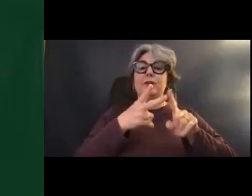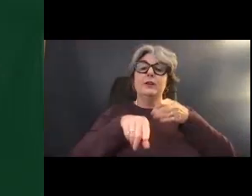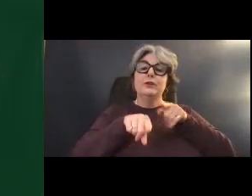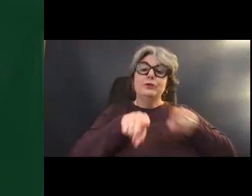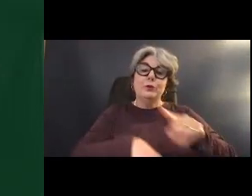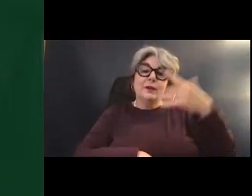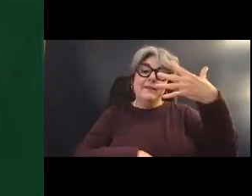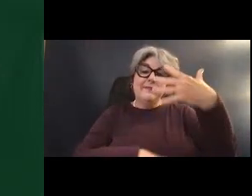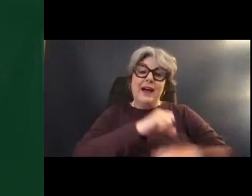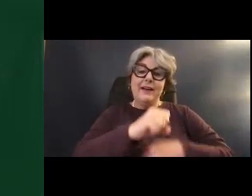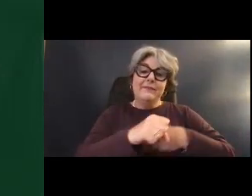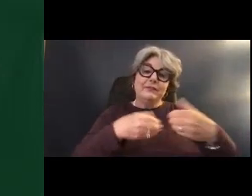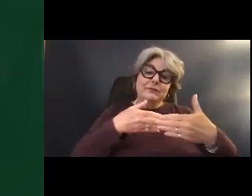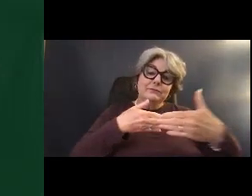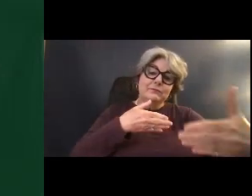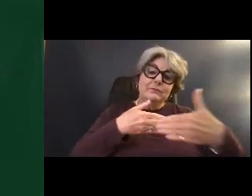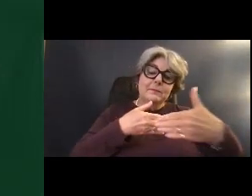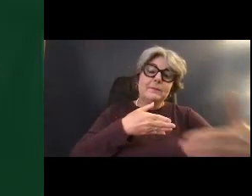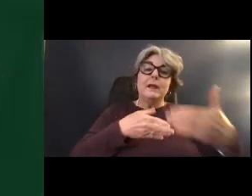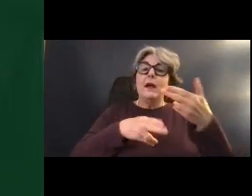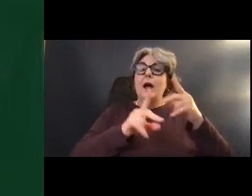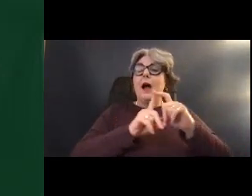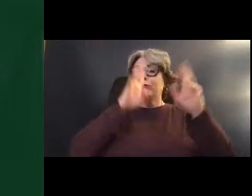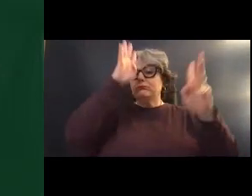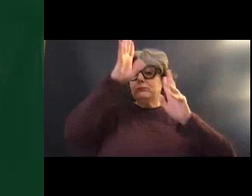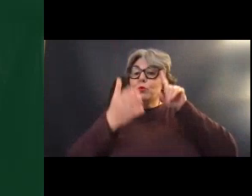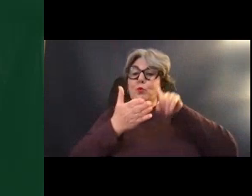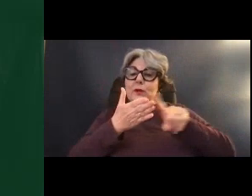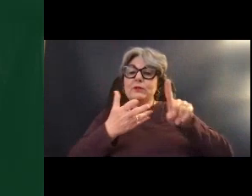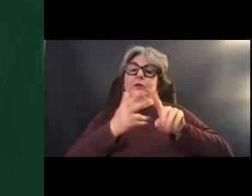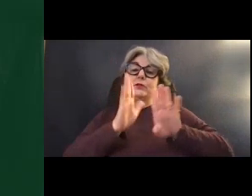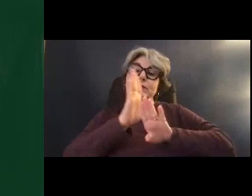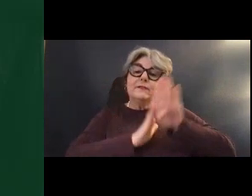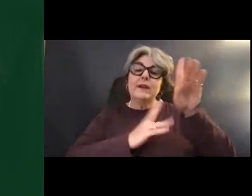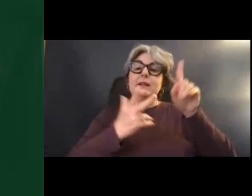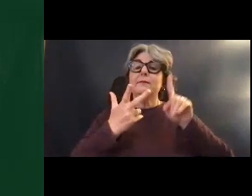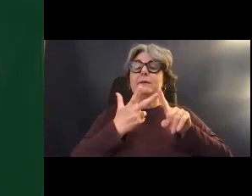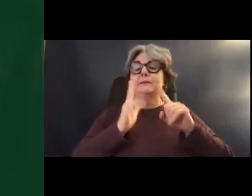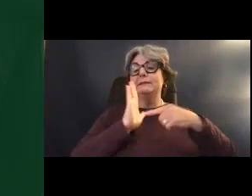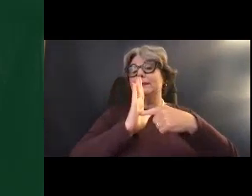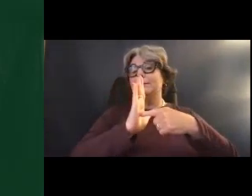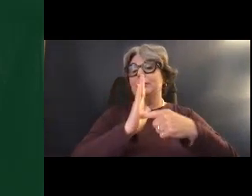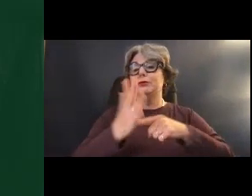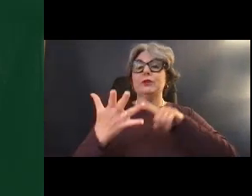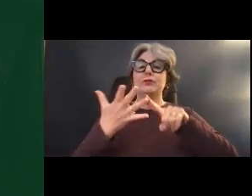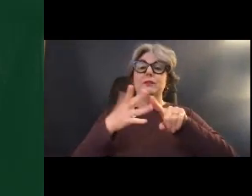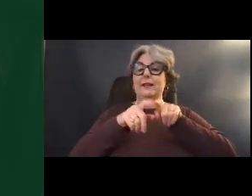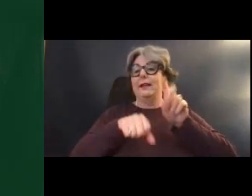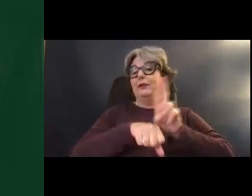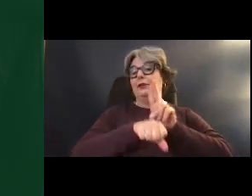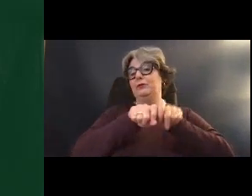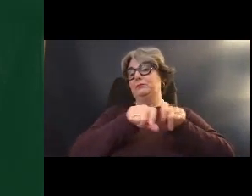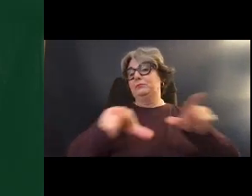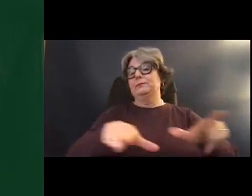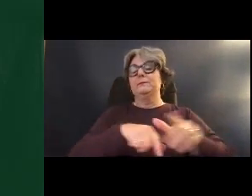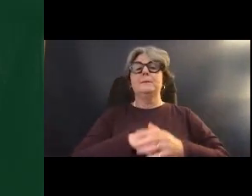years. Our definition of innovation includes research, development, demonstration, and deployment.